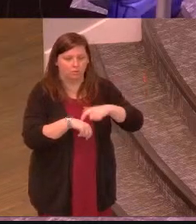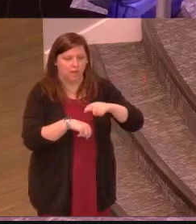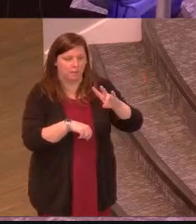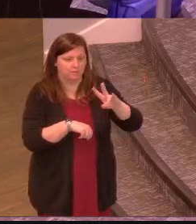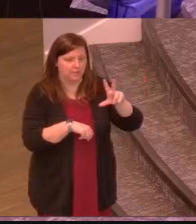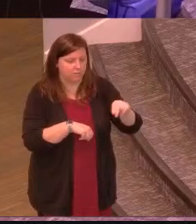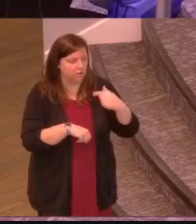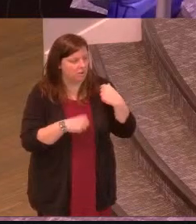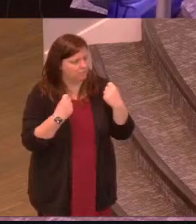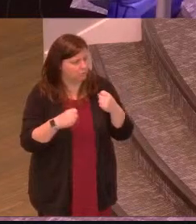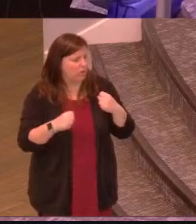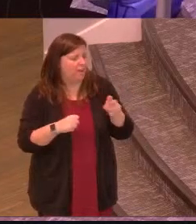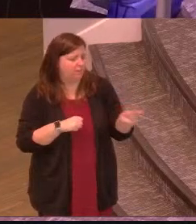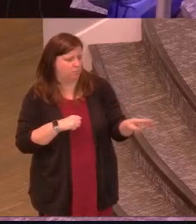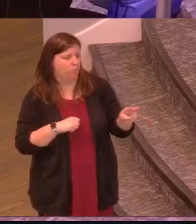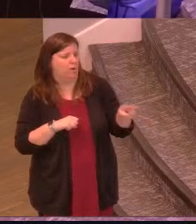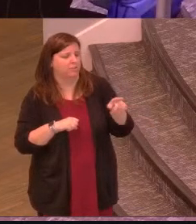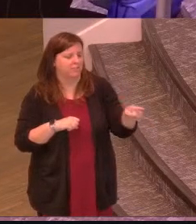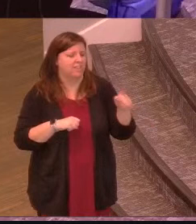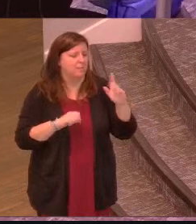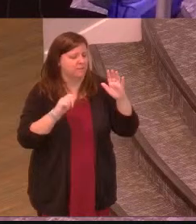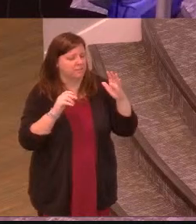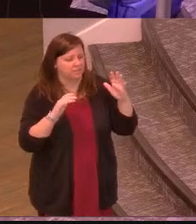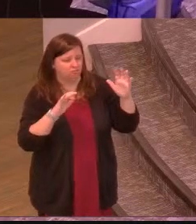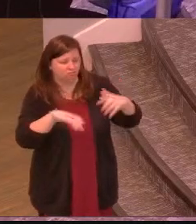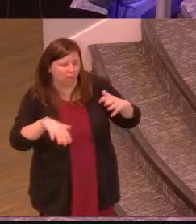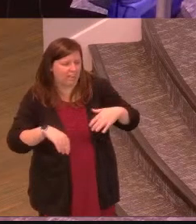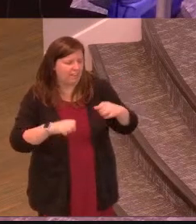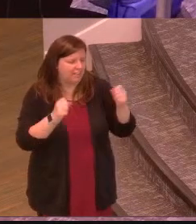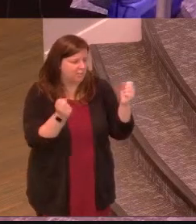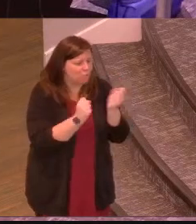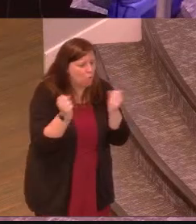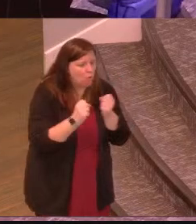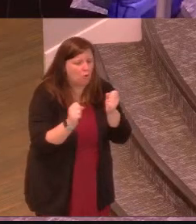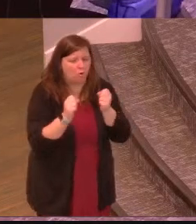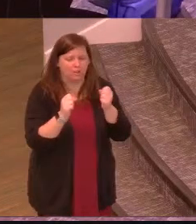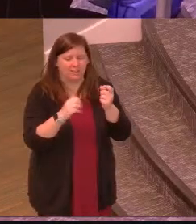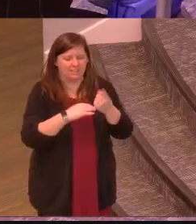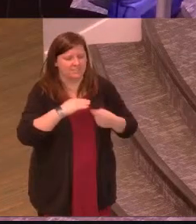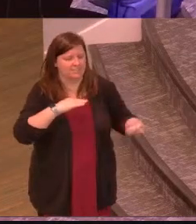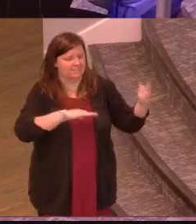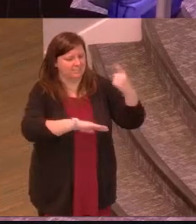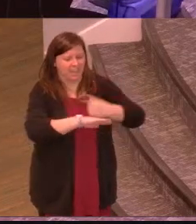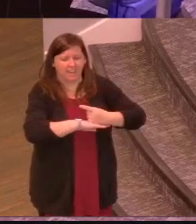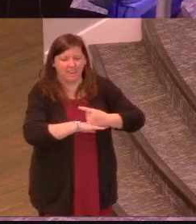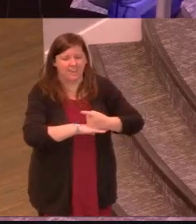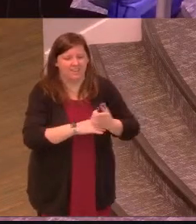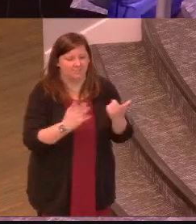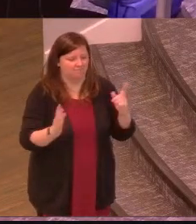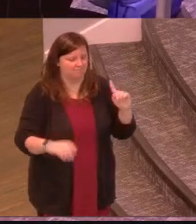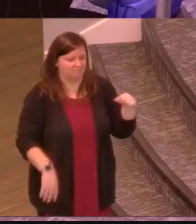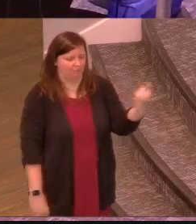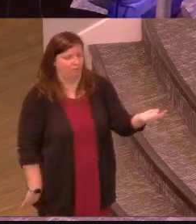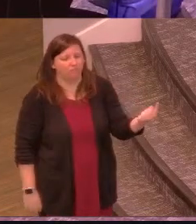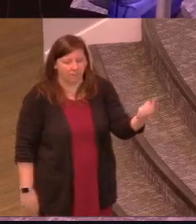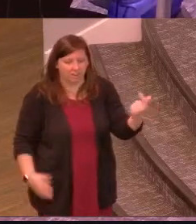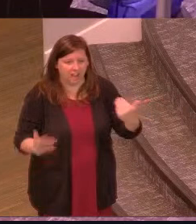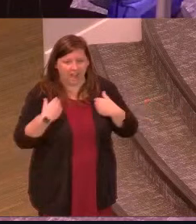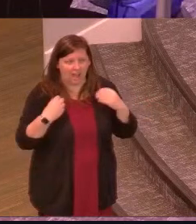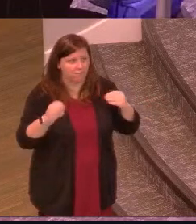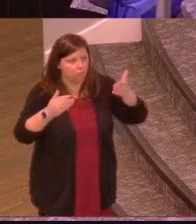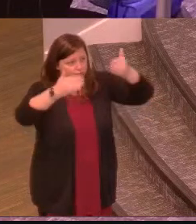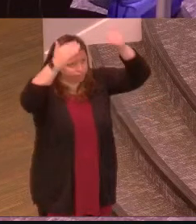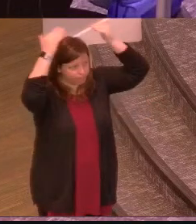it's raining, and to have nowhere to go for the entire day is probably like, I literally almost